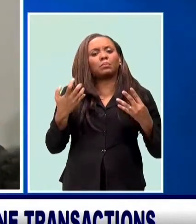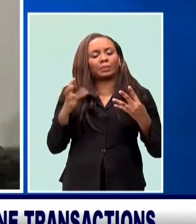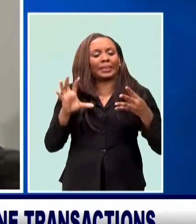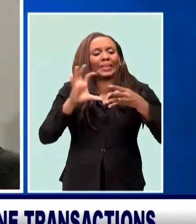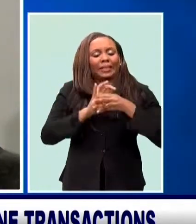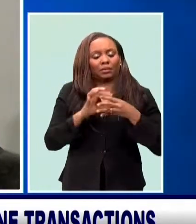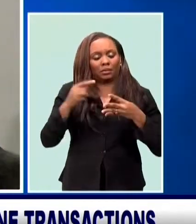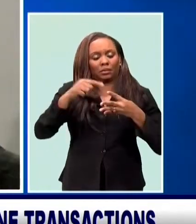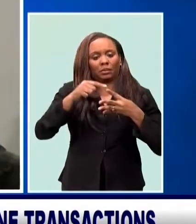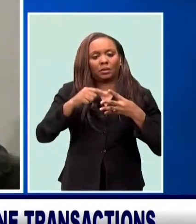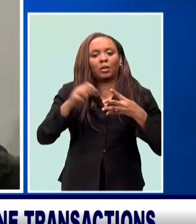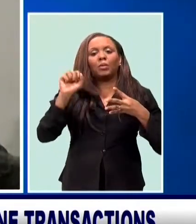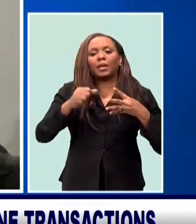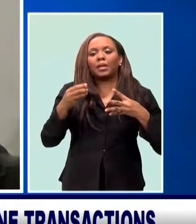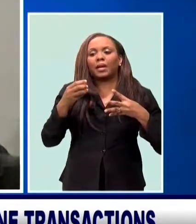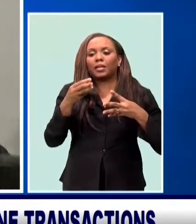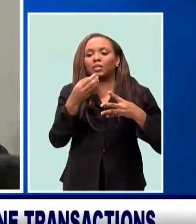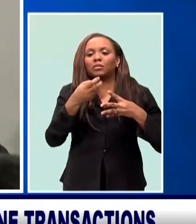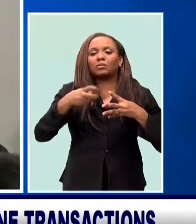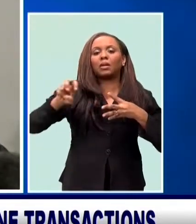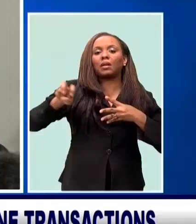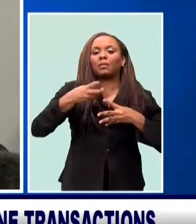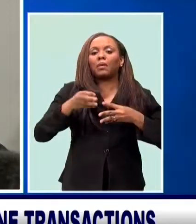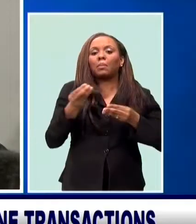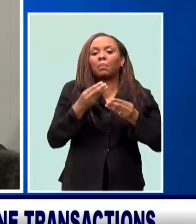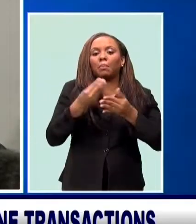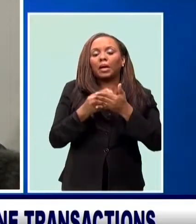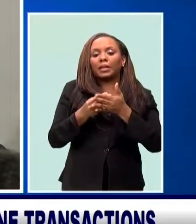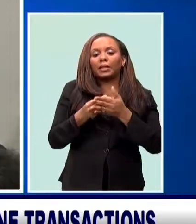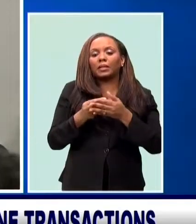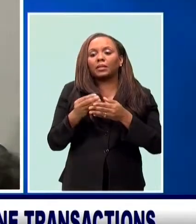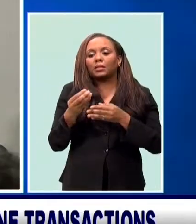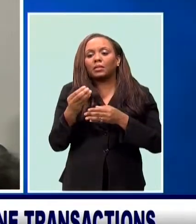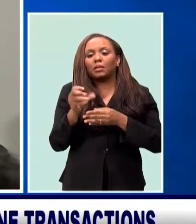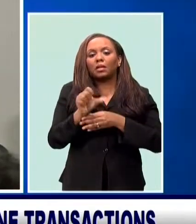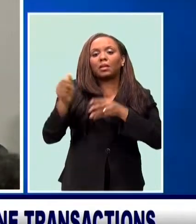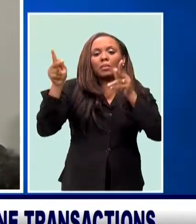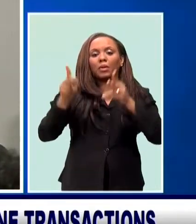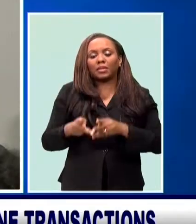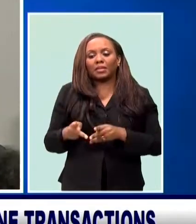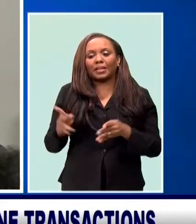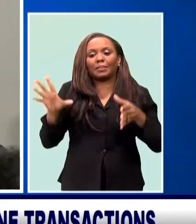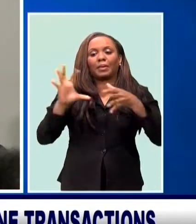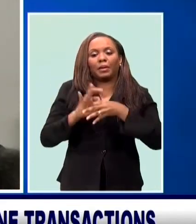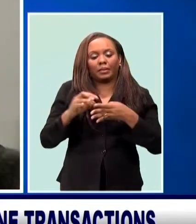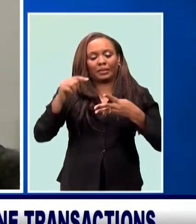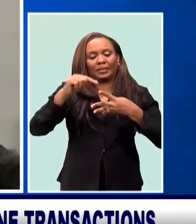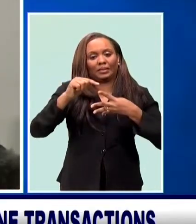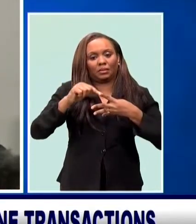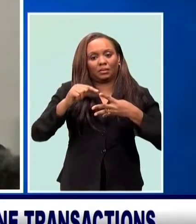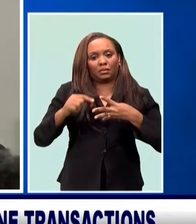or vice versa, because we're all within Prudential. But we can also, what is coming,